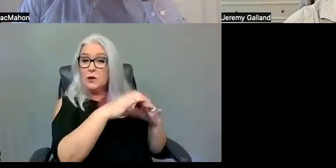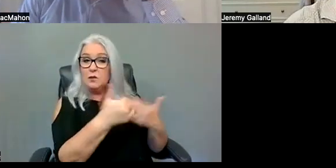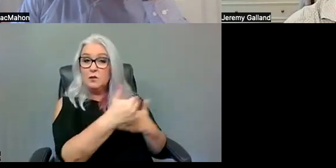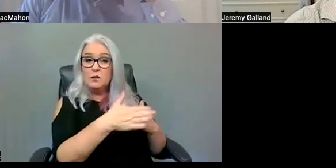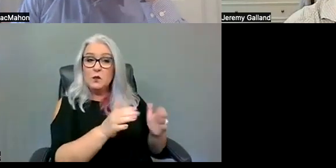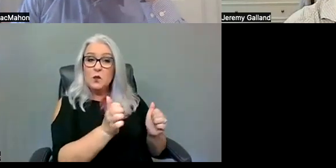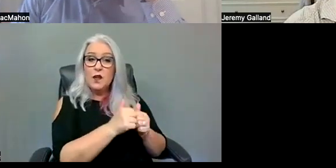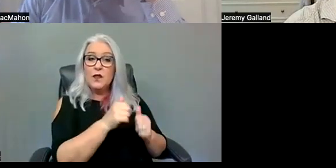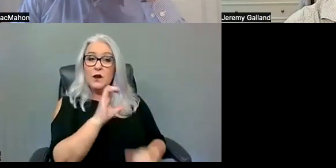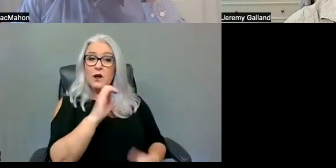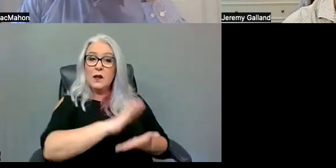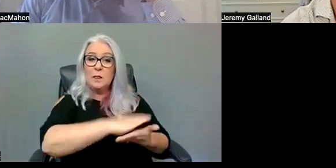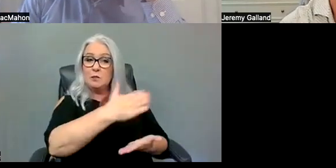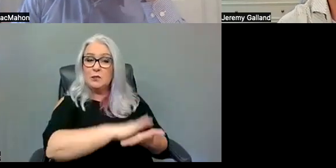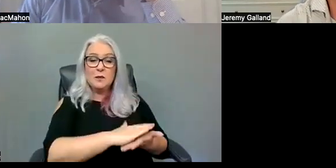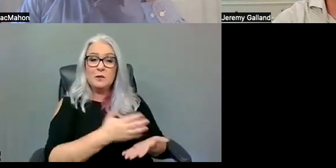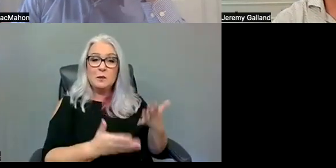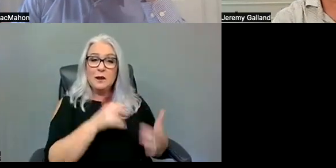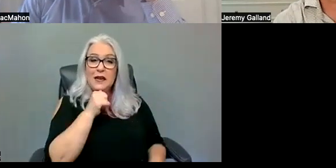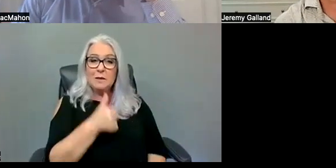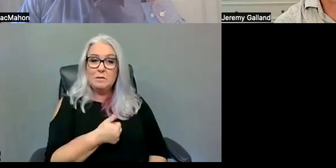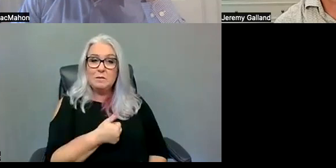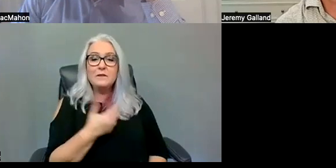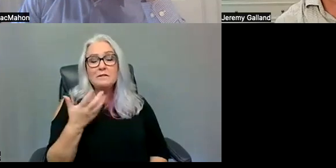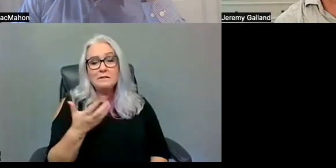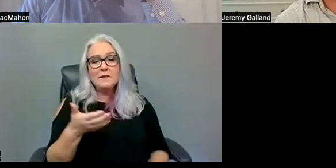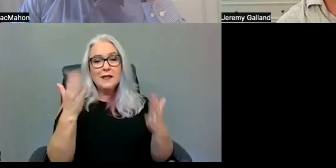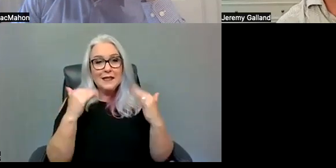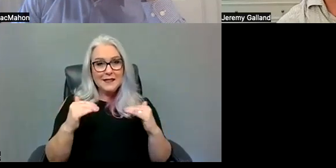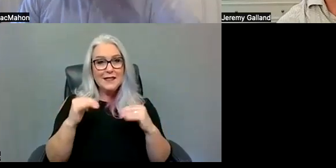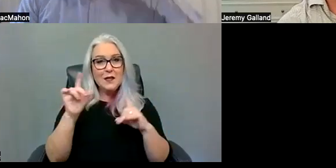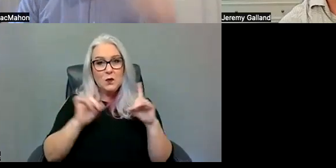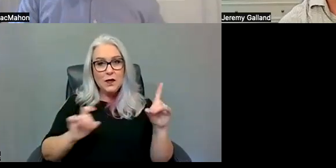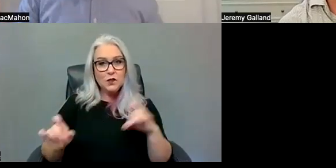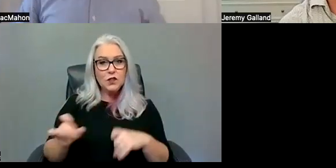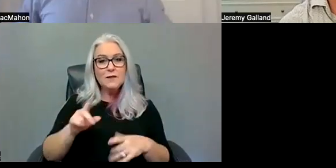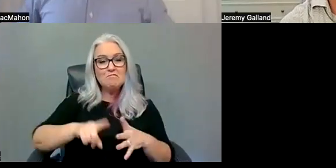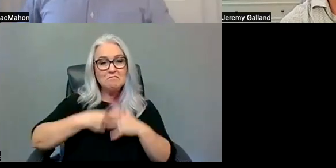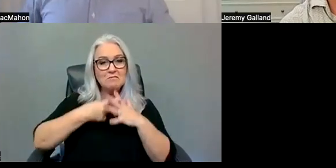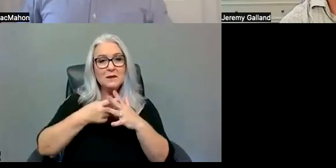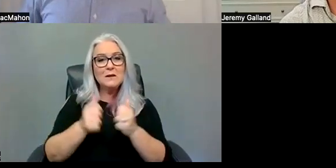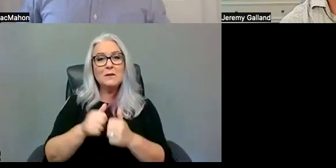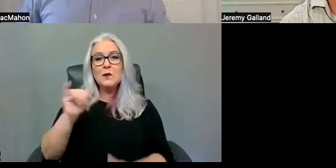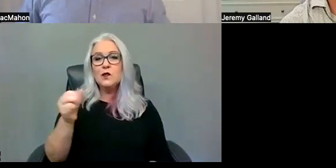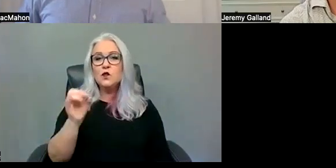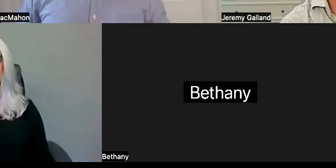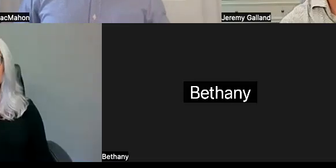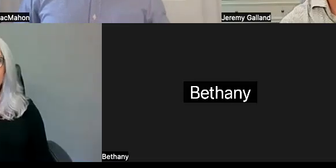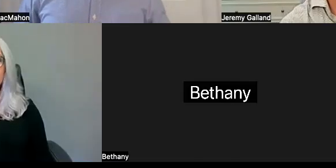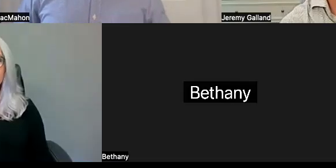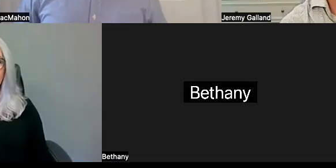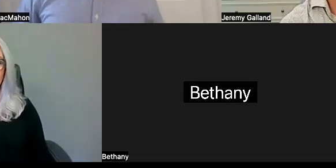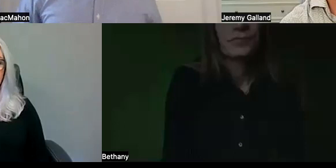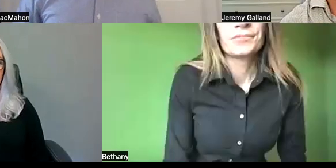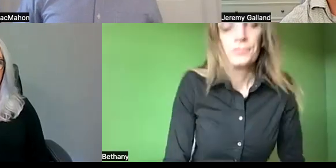Okay, thank you very much. Okay, here's our next question, and we're going to start with you, Jodie Meyer. What are the responsibilities of